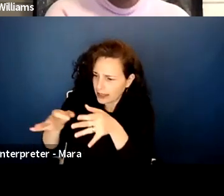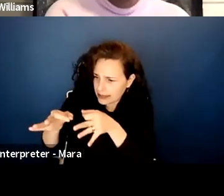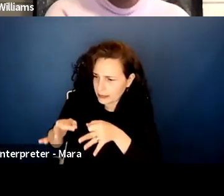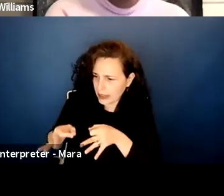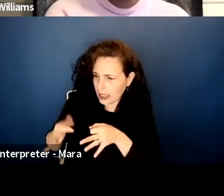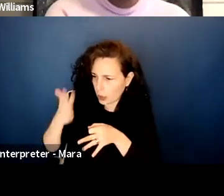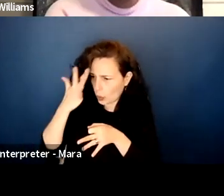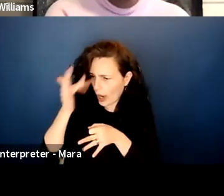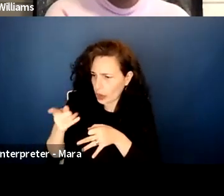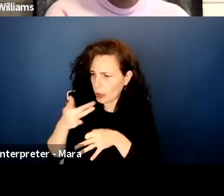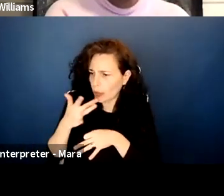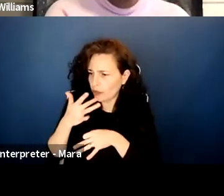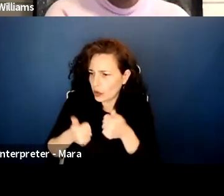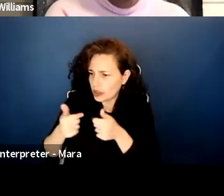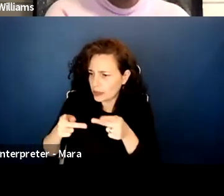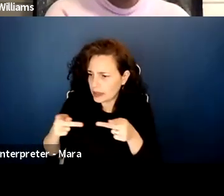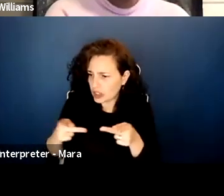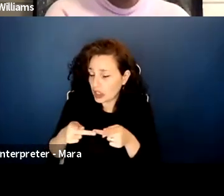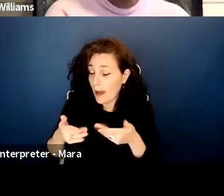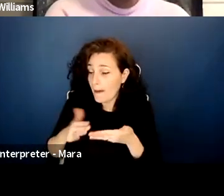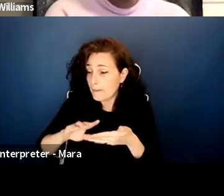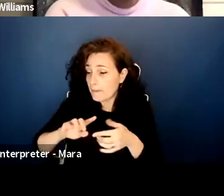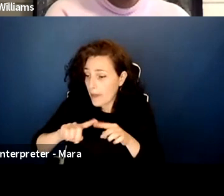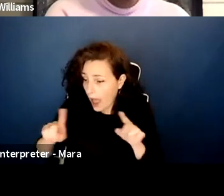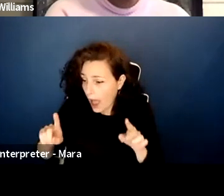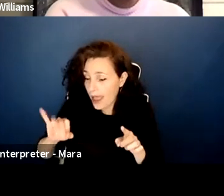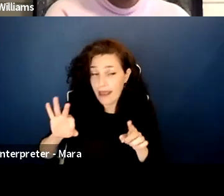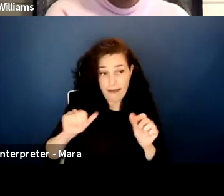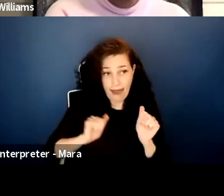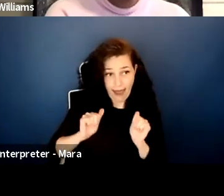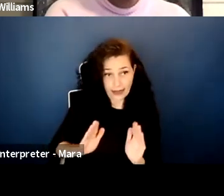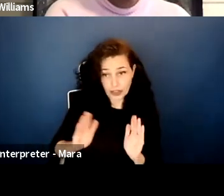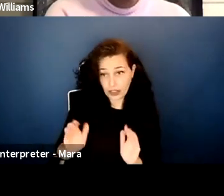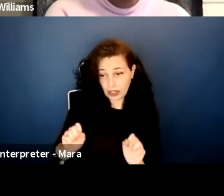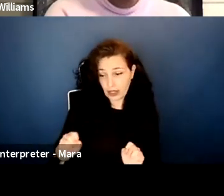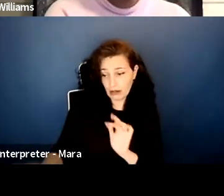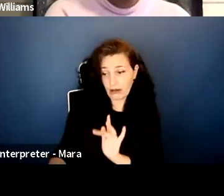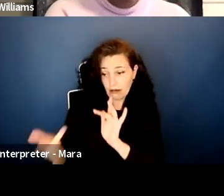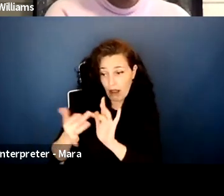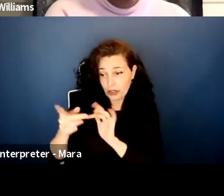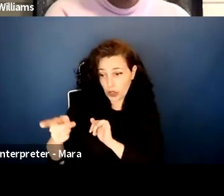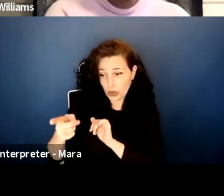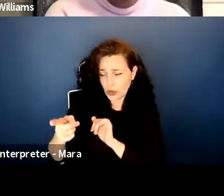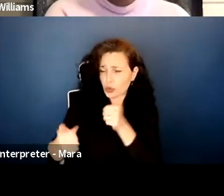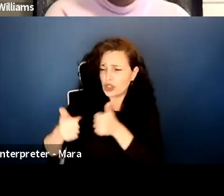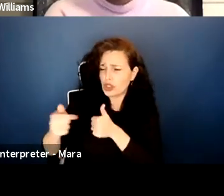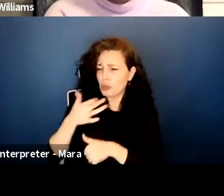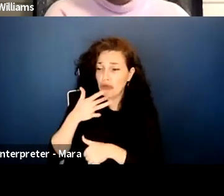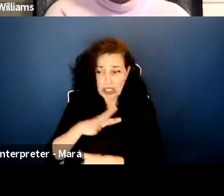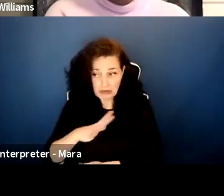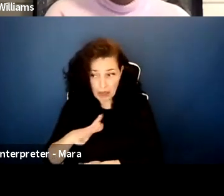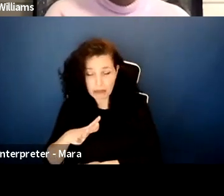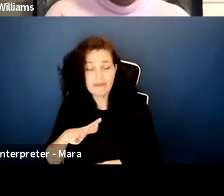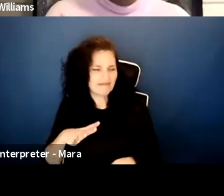ask you, are you okay if I sit for this audition or stand? If it's not specified, that's okay. Yeah. The whole point, I think, is energy.